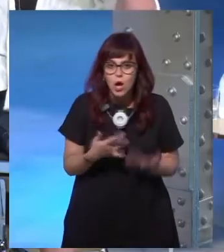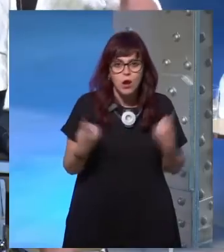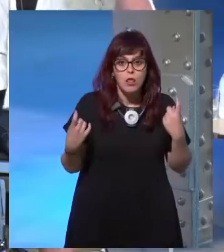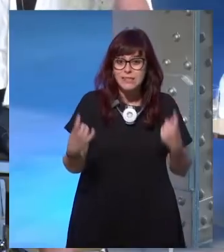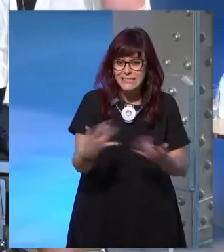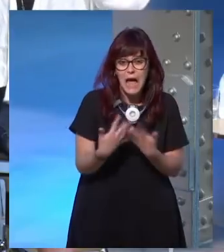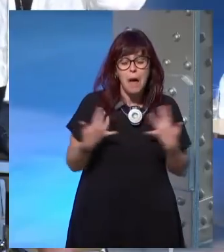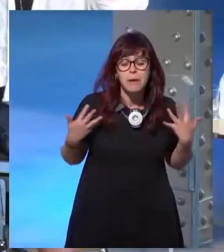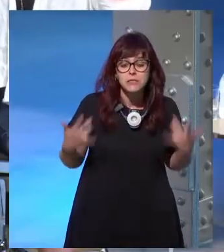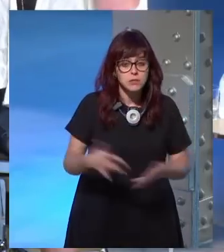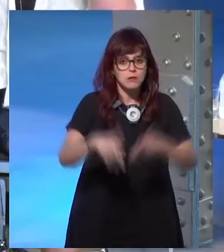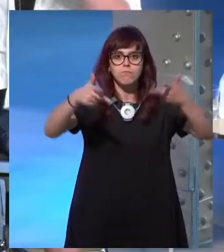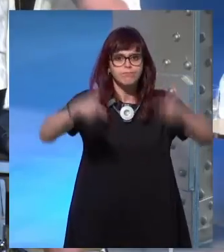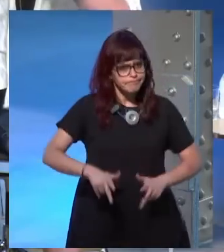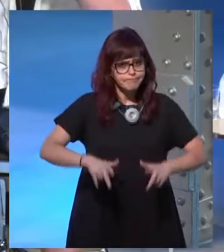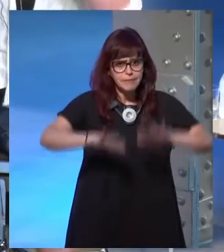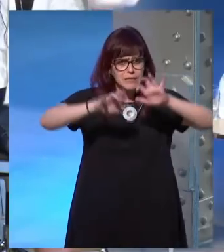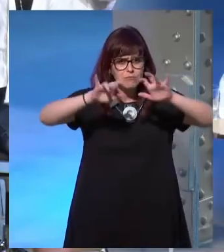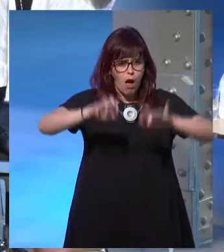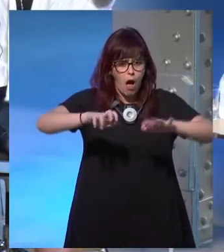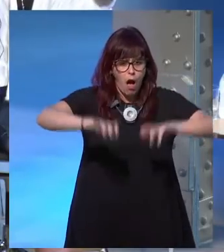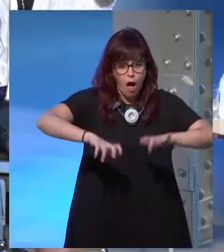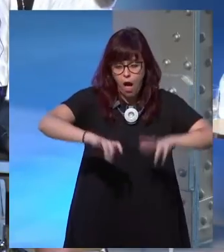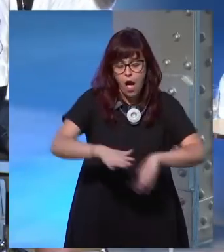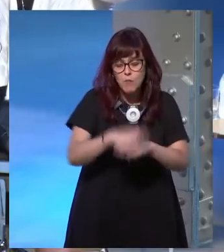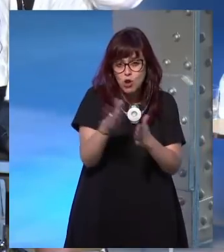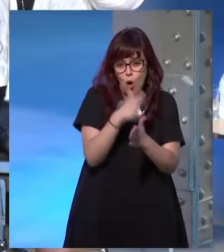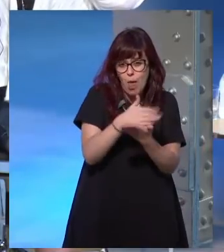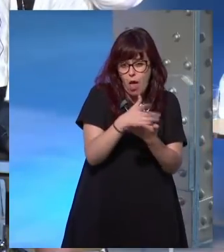was like this. But I can get really focused